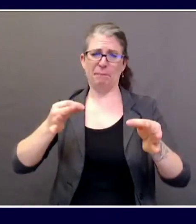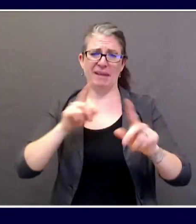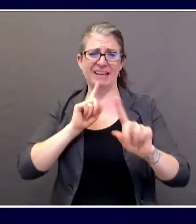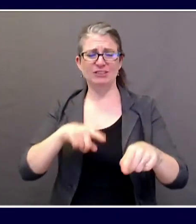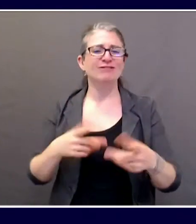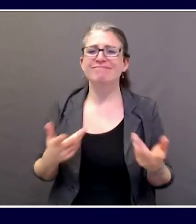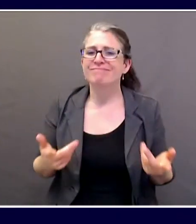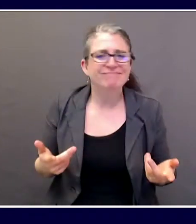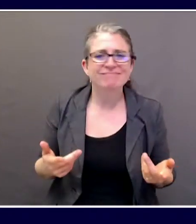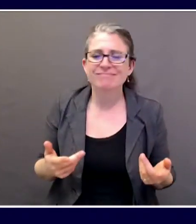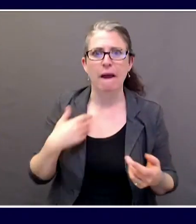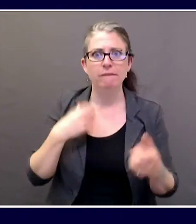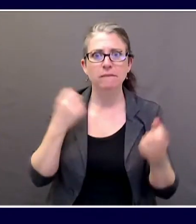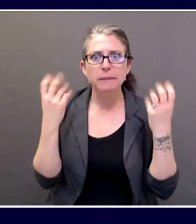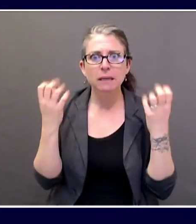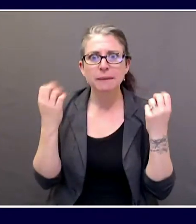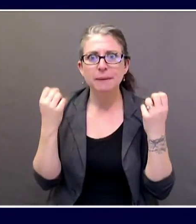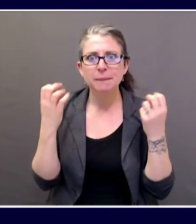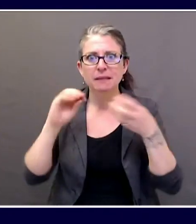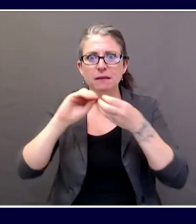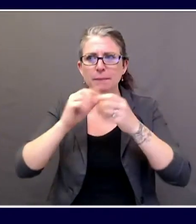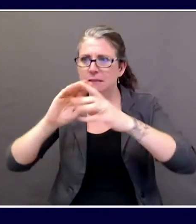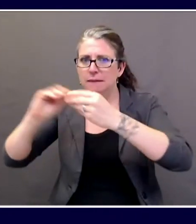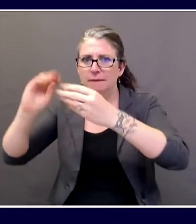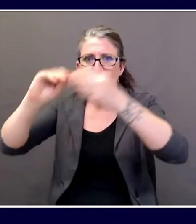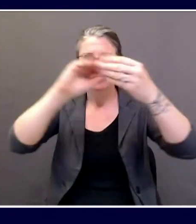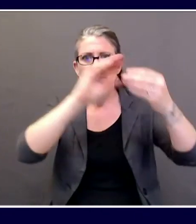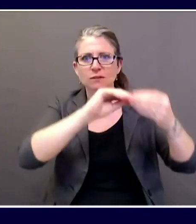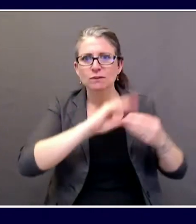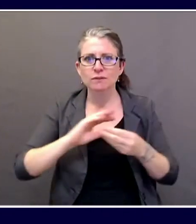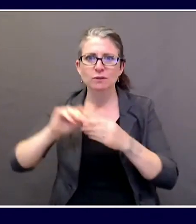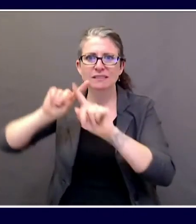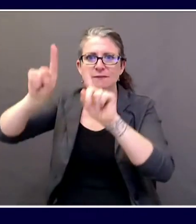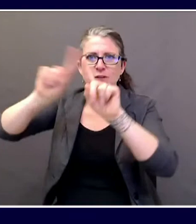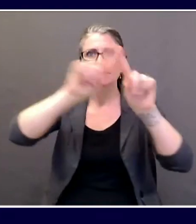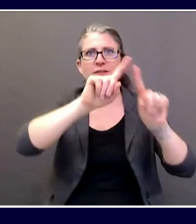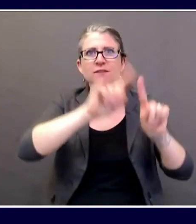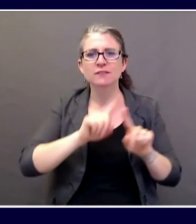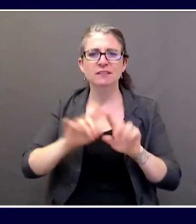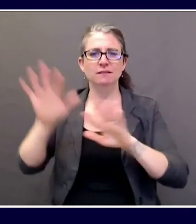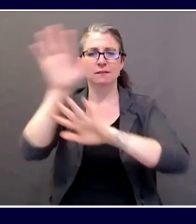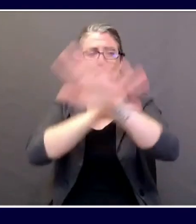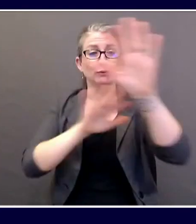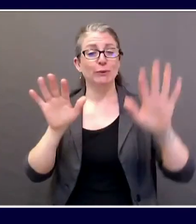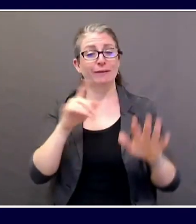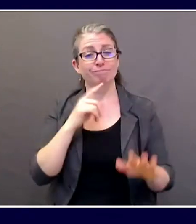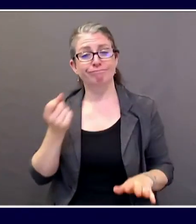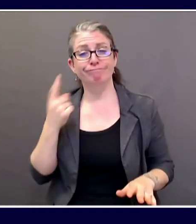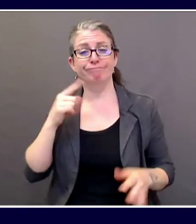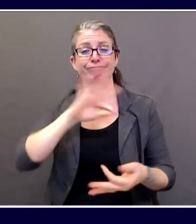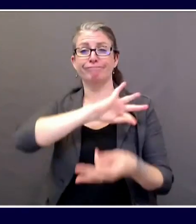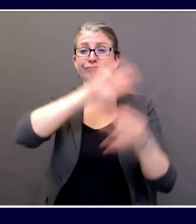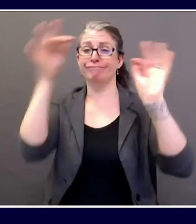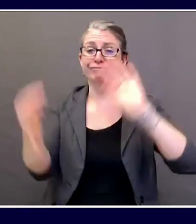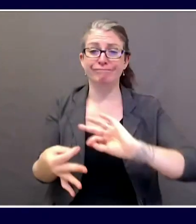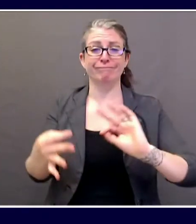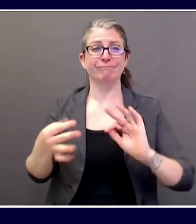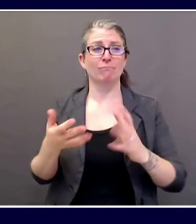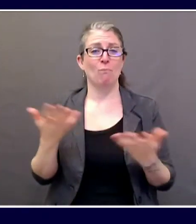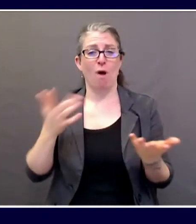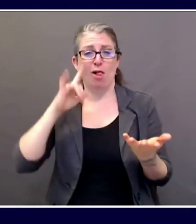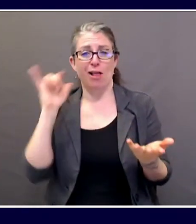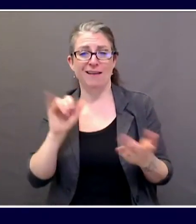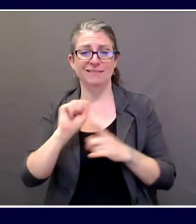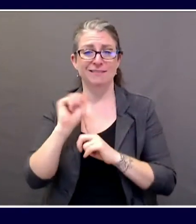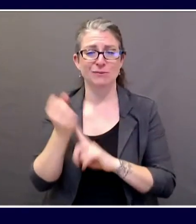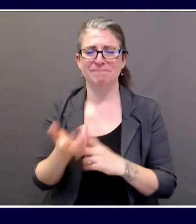or western. It's just, there's not really a clear trend one way or the other. On Tuesday, you said that you take